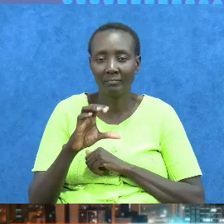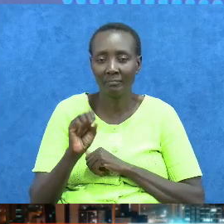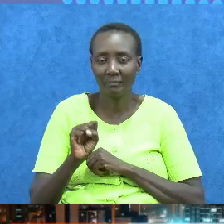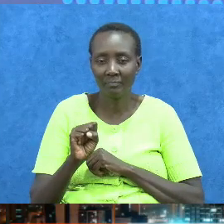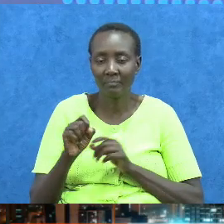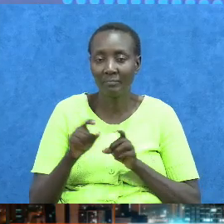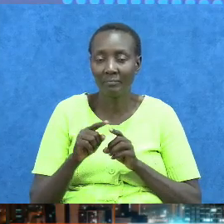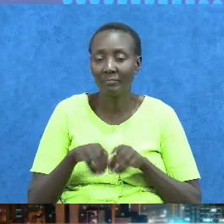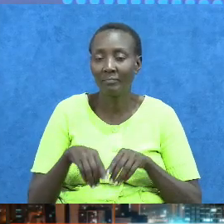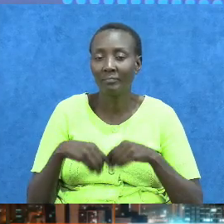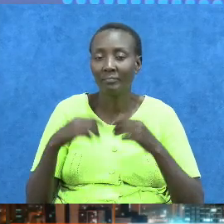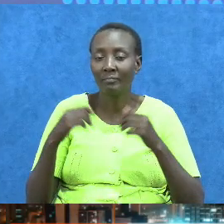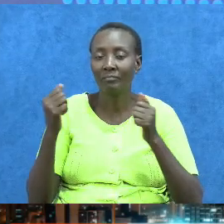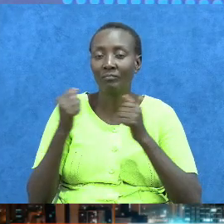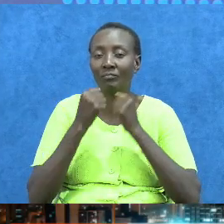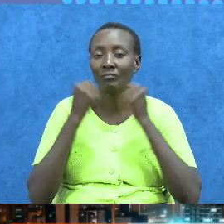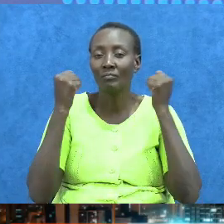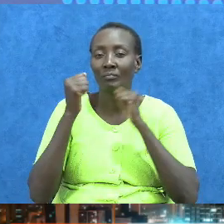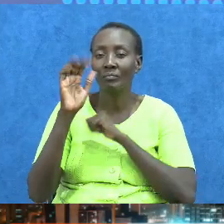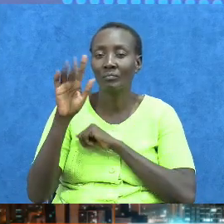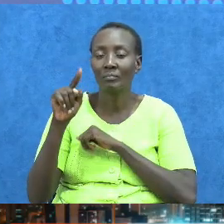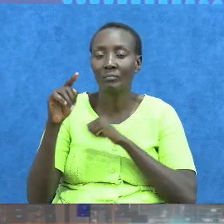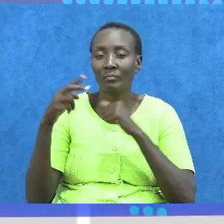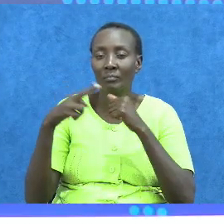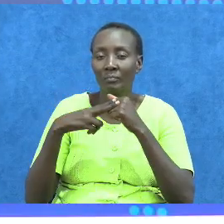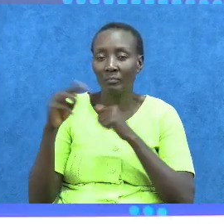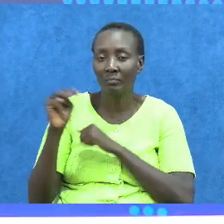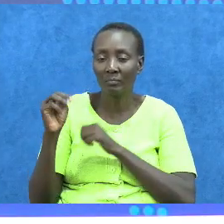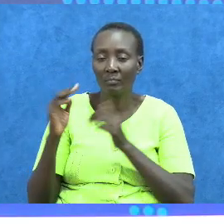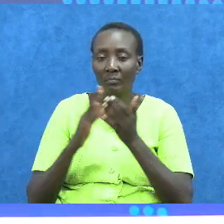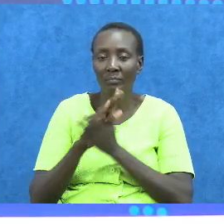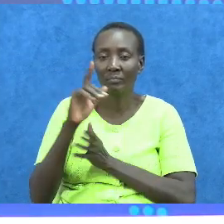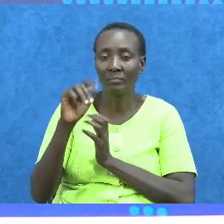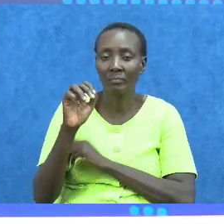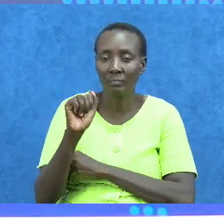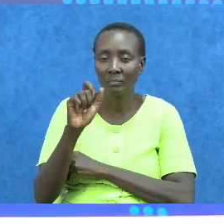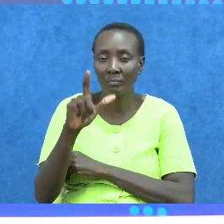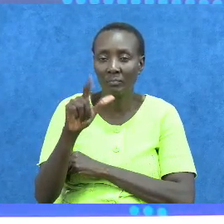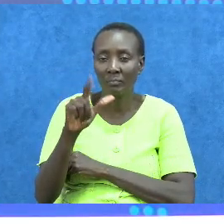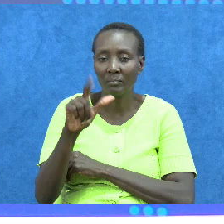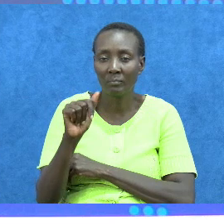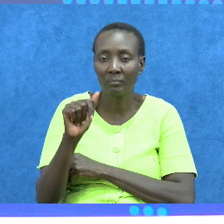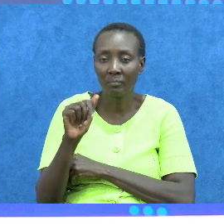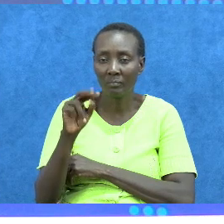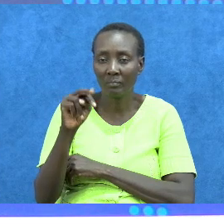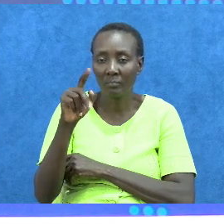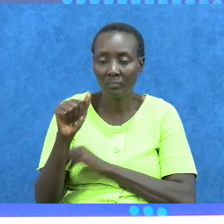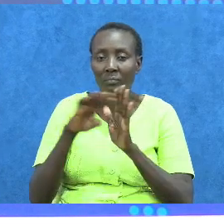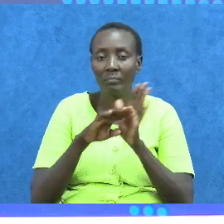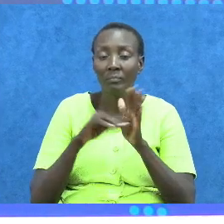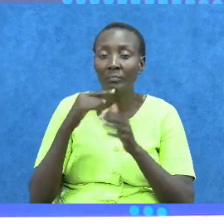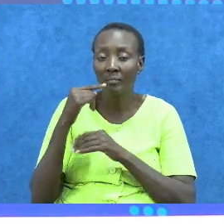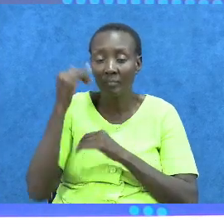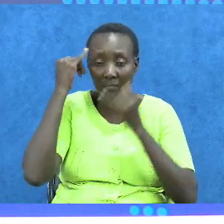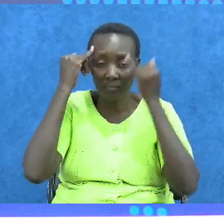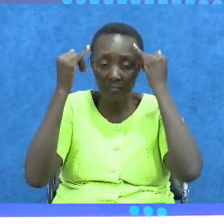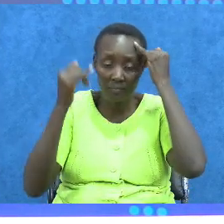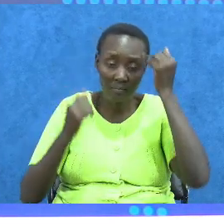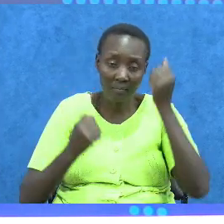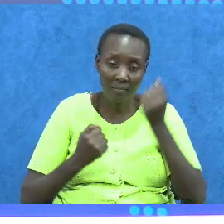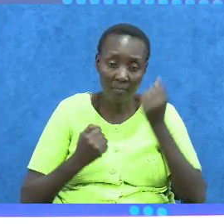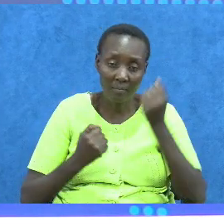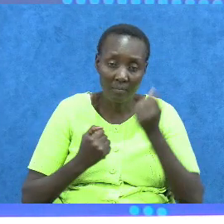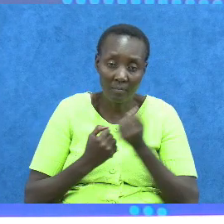Shujaa 5.7 million shillings through the Talanta Hela program, saying that the initiative is helping sportsmen and women exploit their